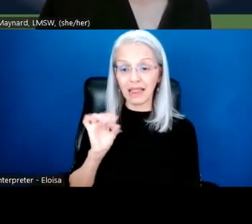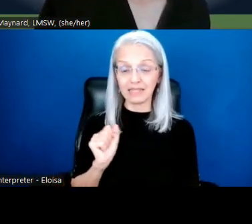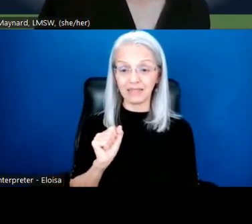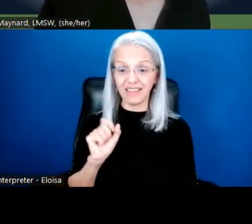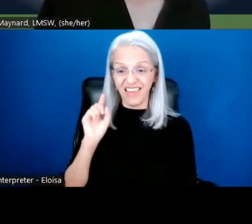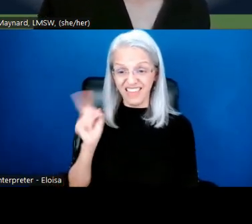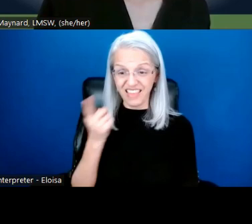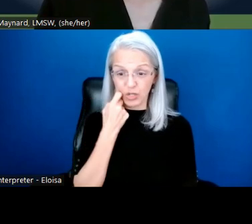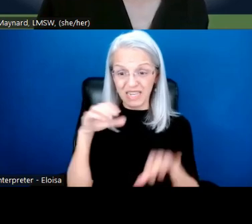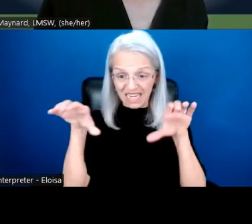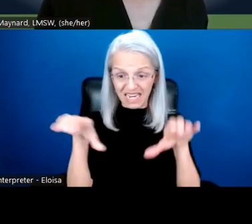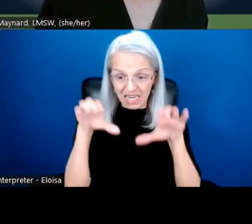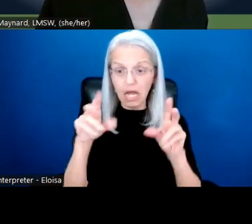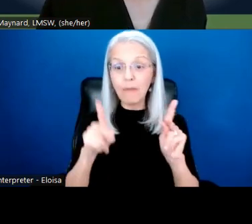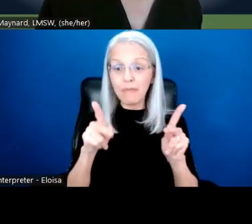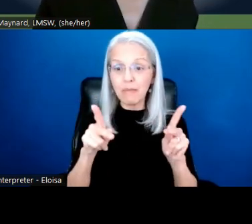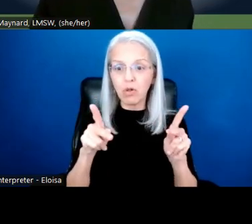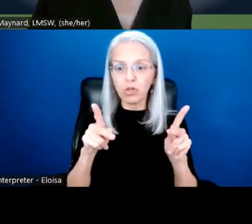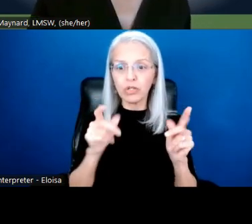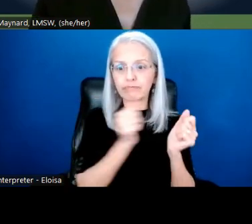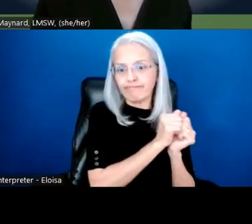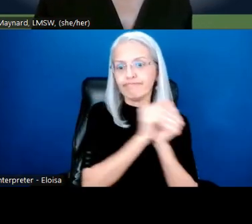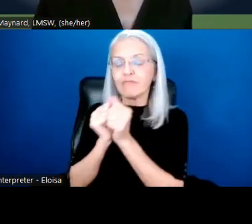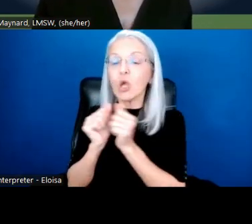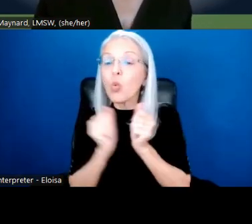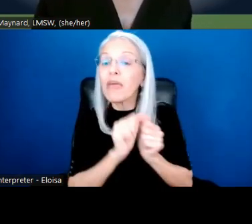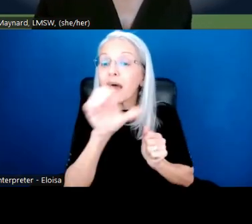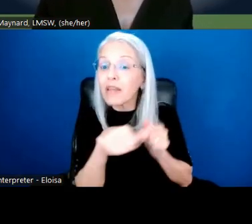take their people with them.